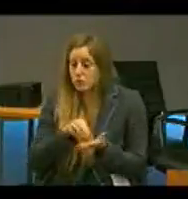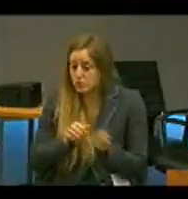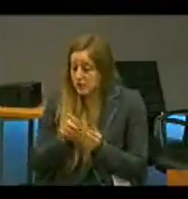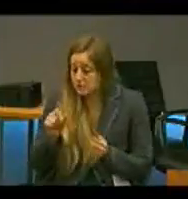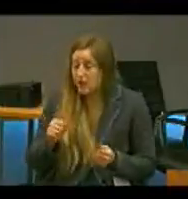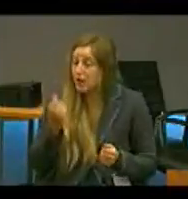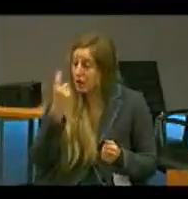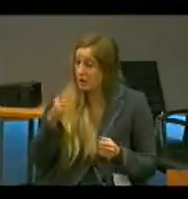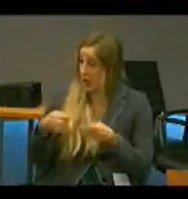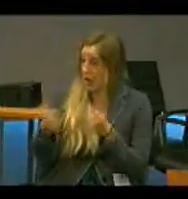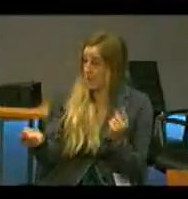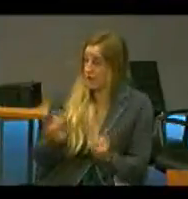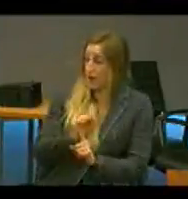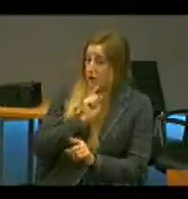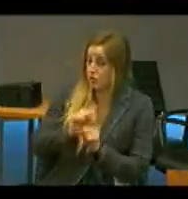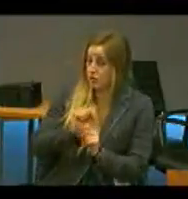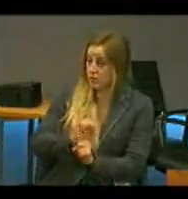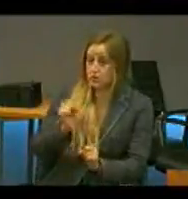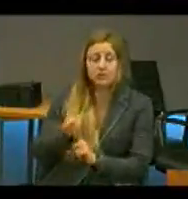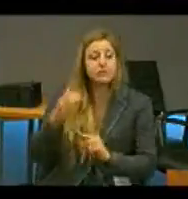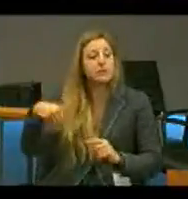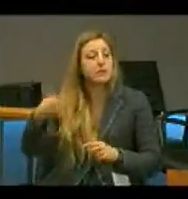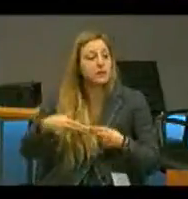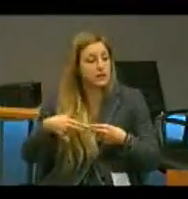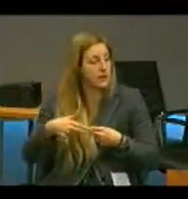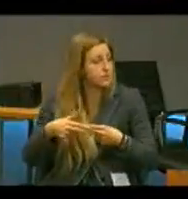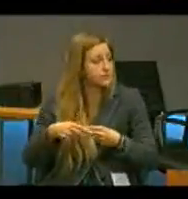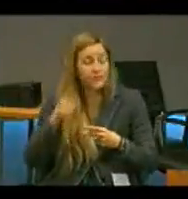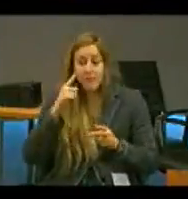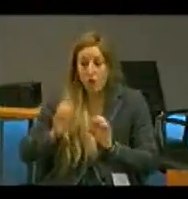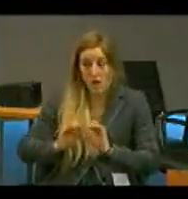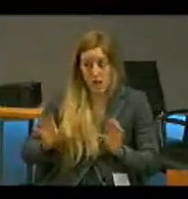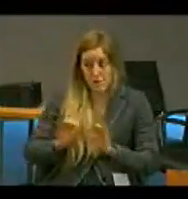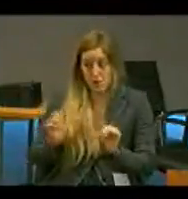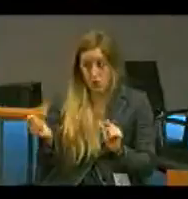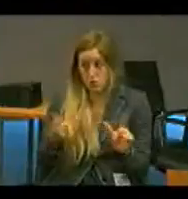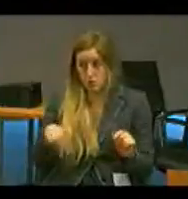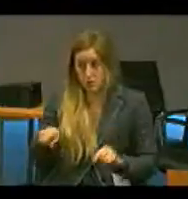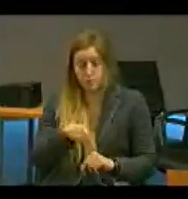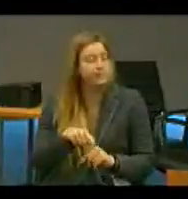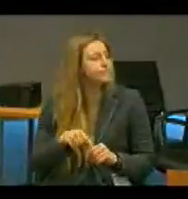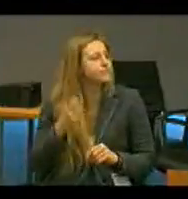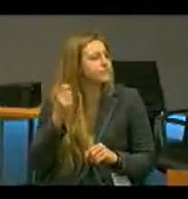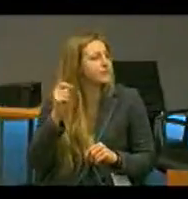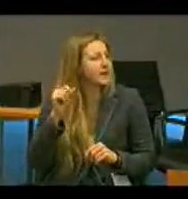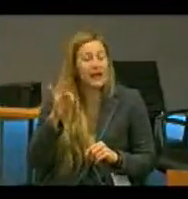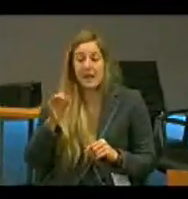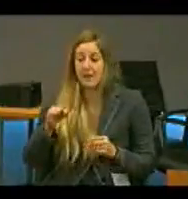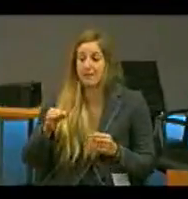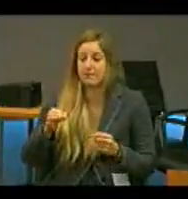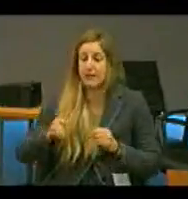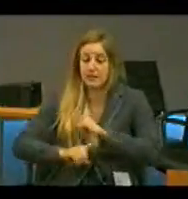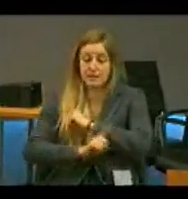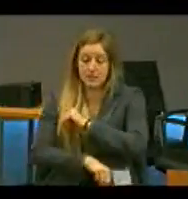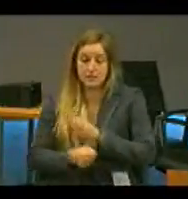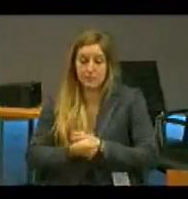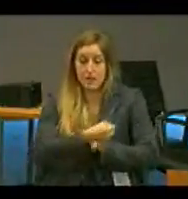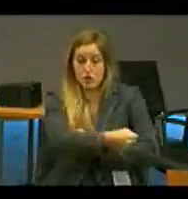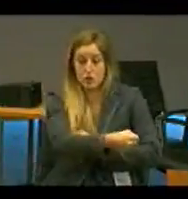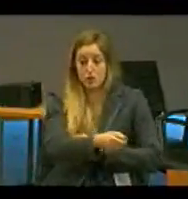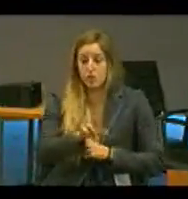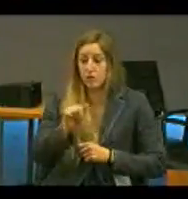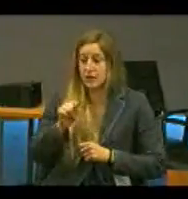opposite is the case. Next slide. Just for clarification, if suspension rates are 15% for minorities